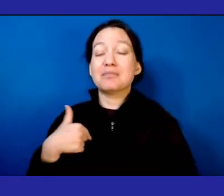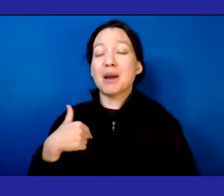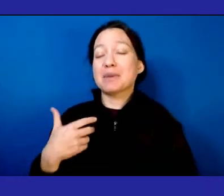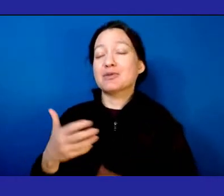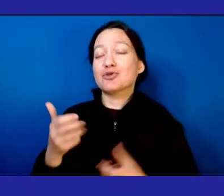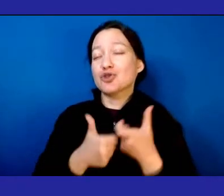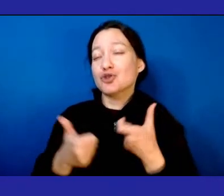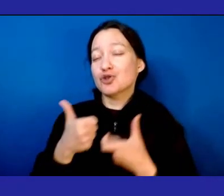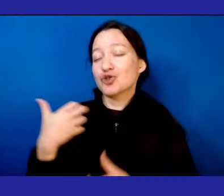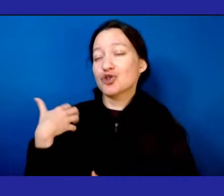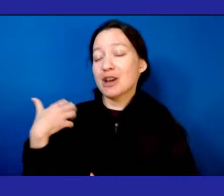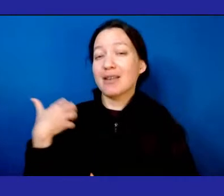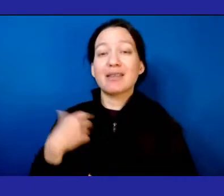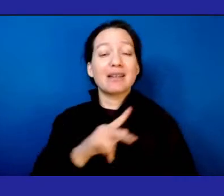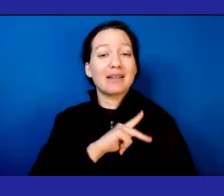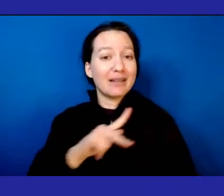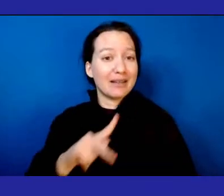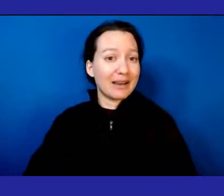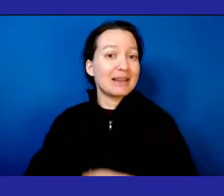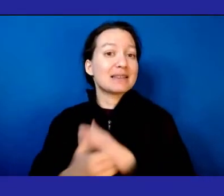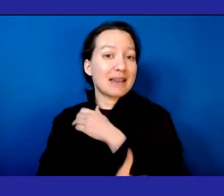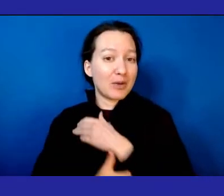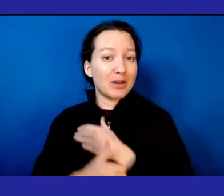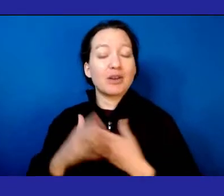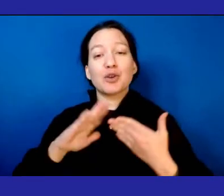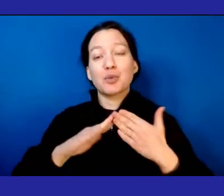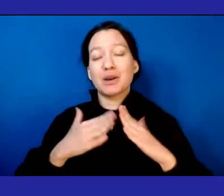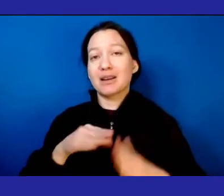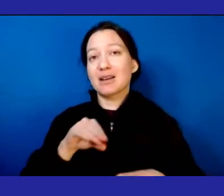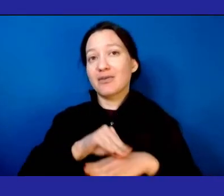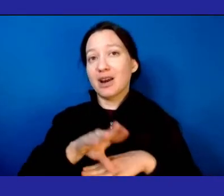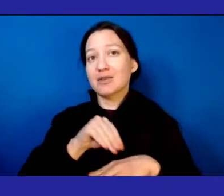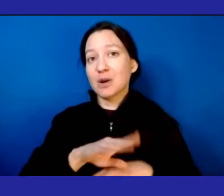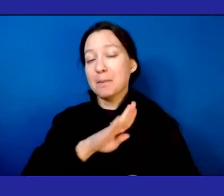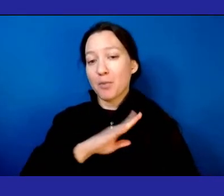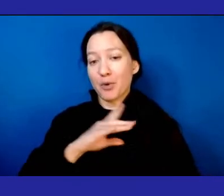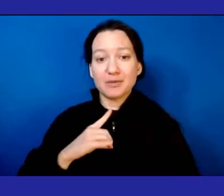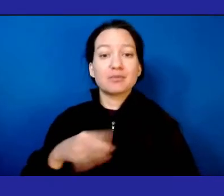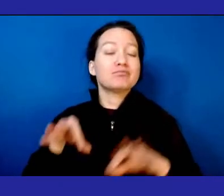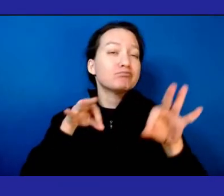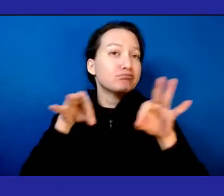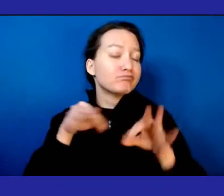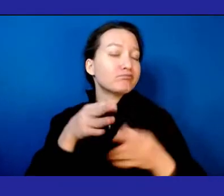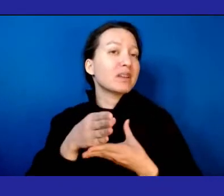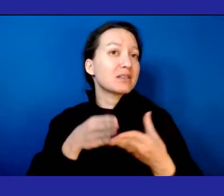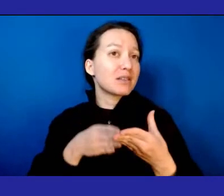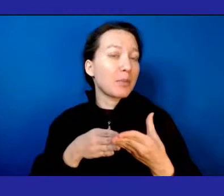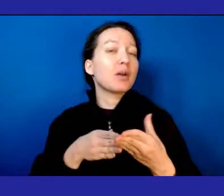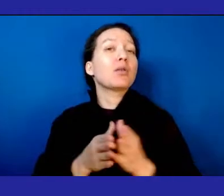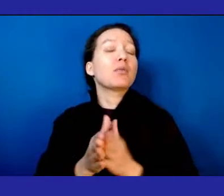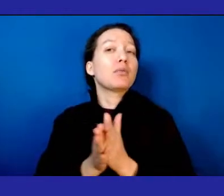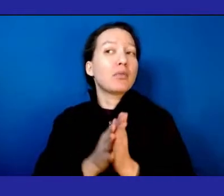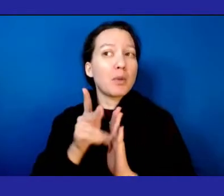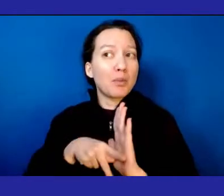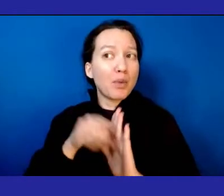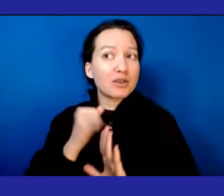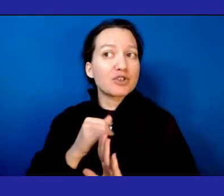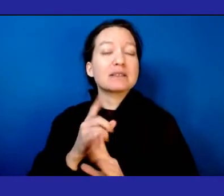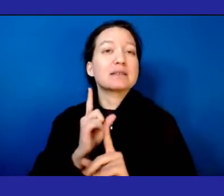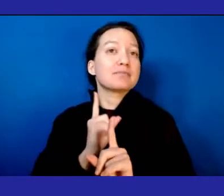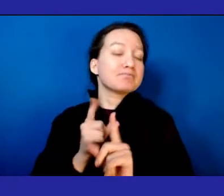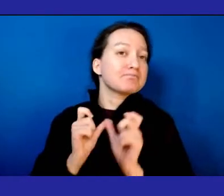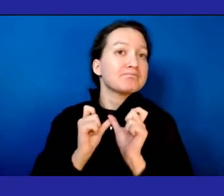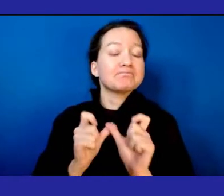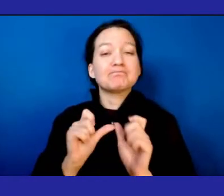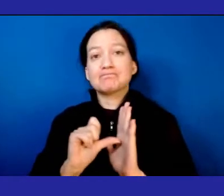the Kings County Community Advisory Board, and I'm going to be sharing some of the progresses and initiatives that highlights our ongoing